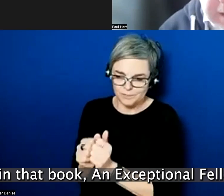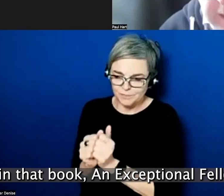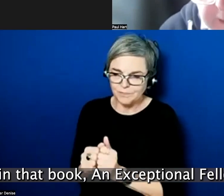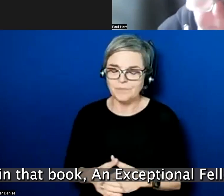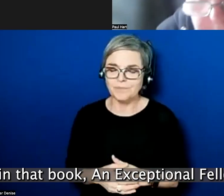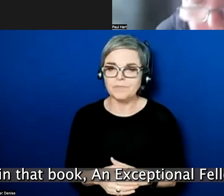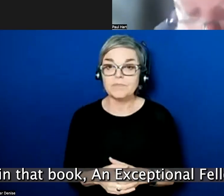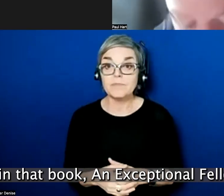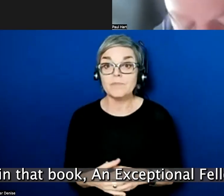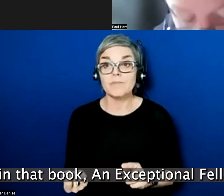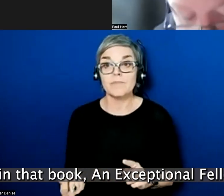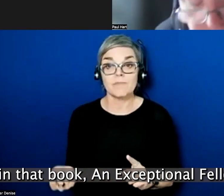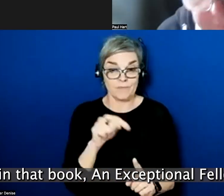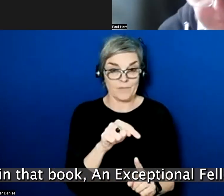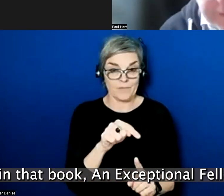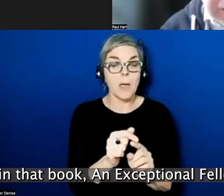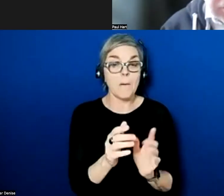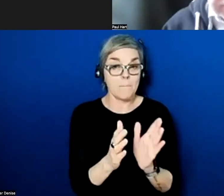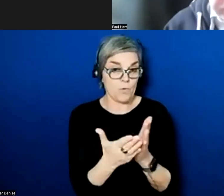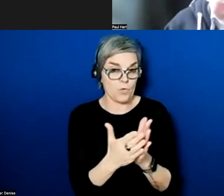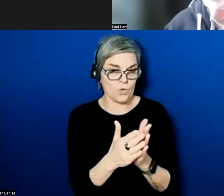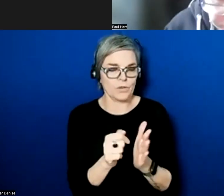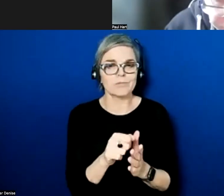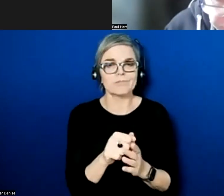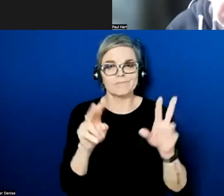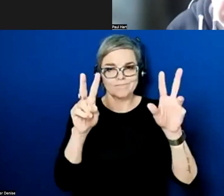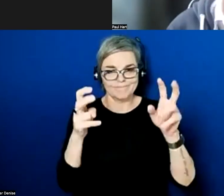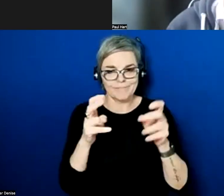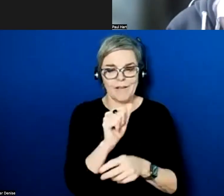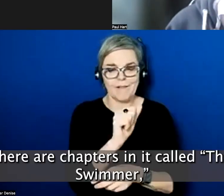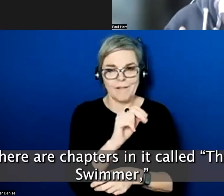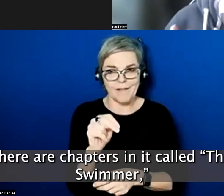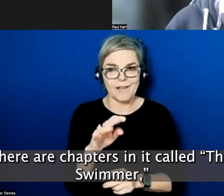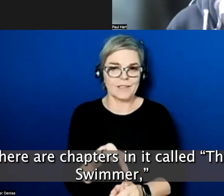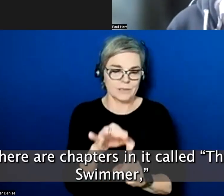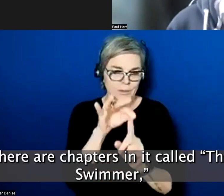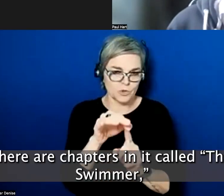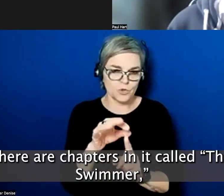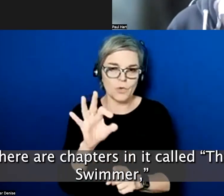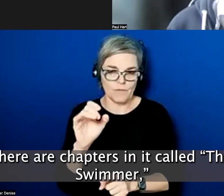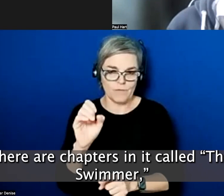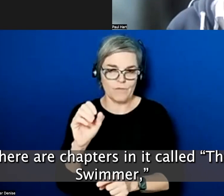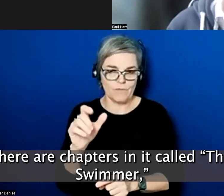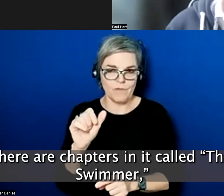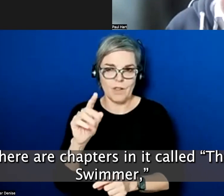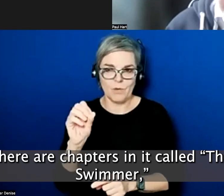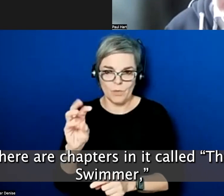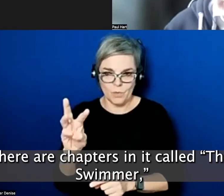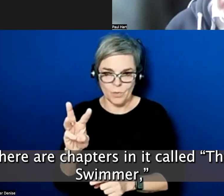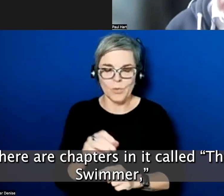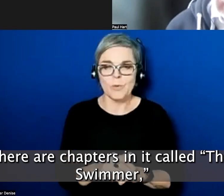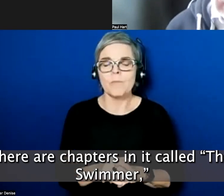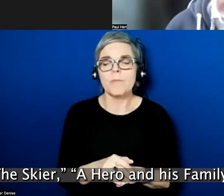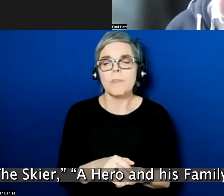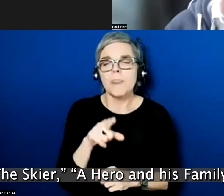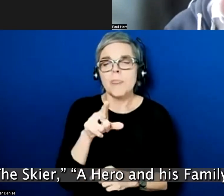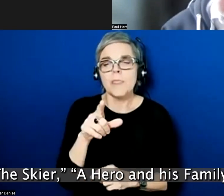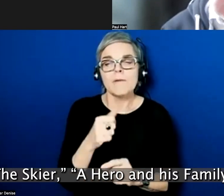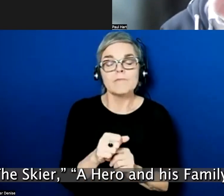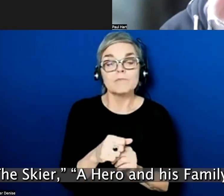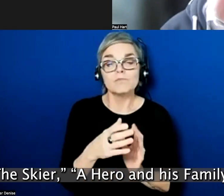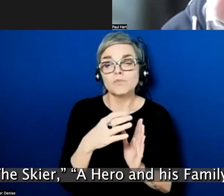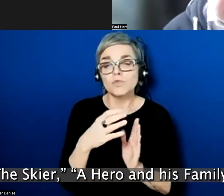book, An Exceptional Fellow, there are chapters in it called The Swimmer,